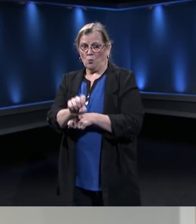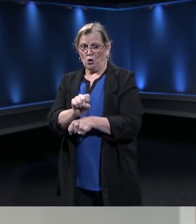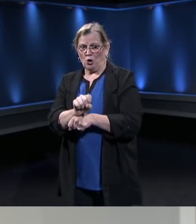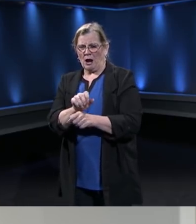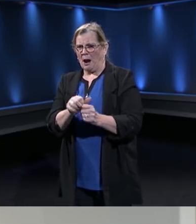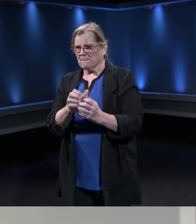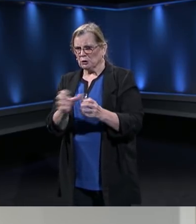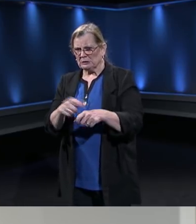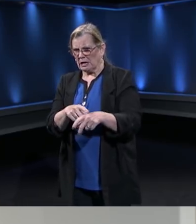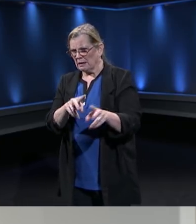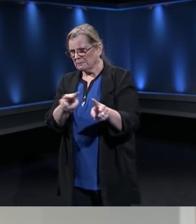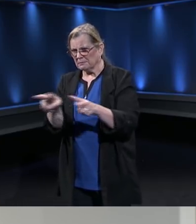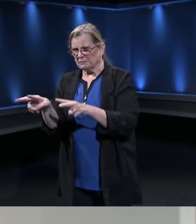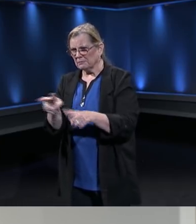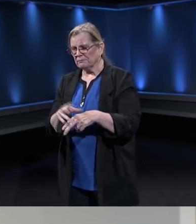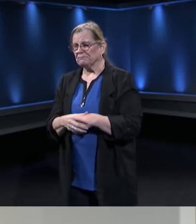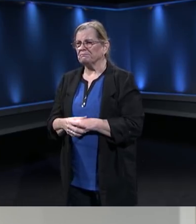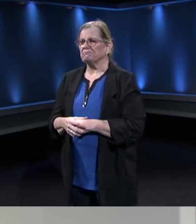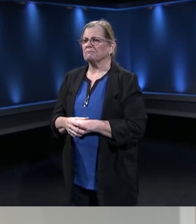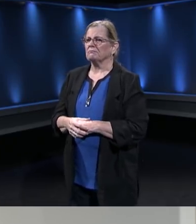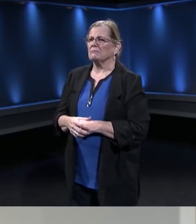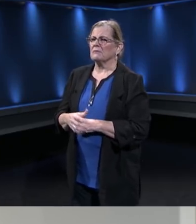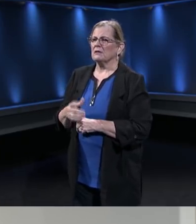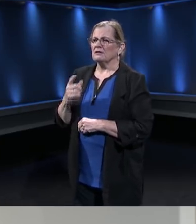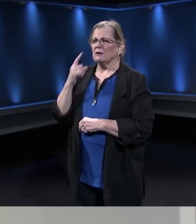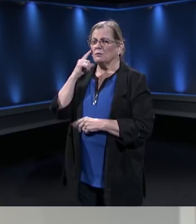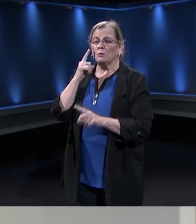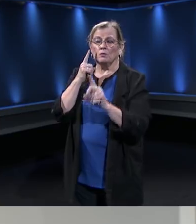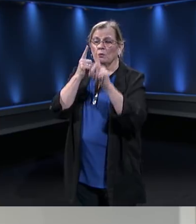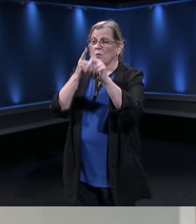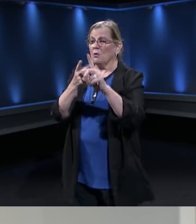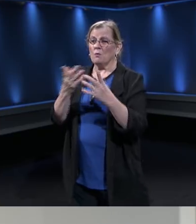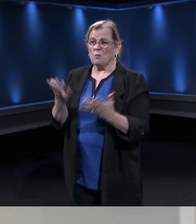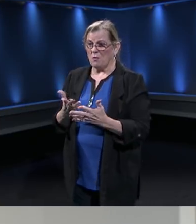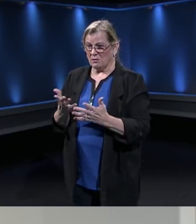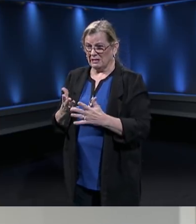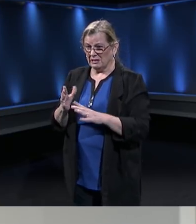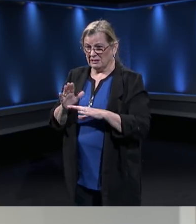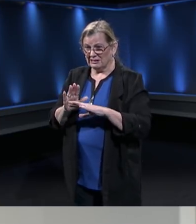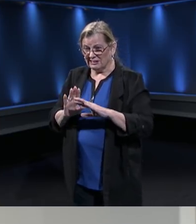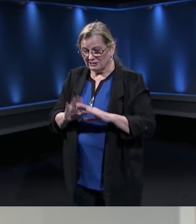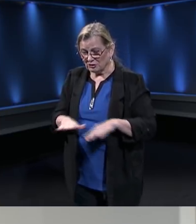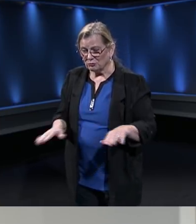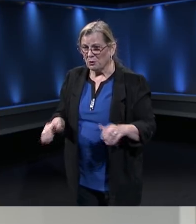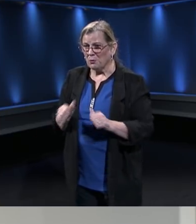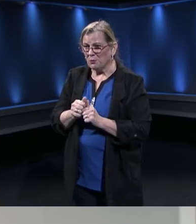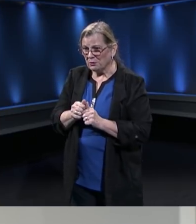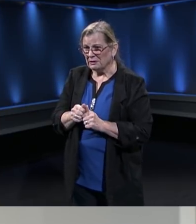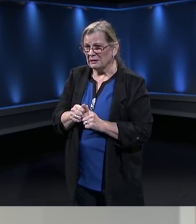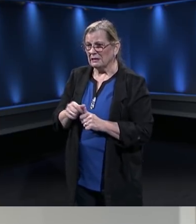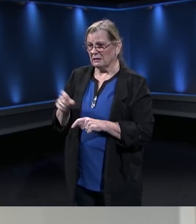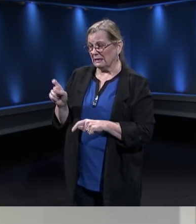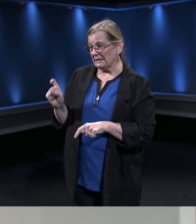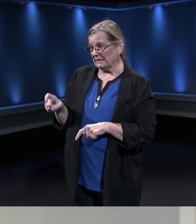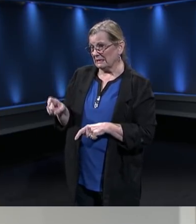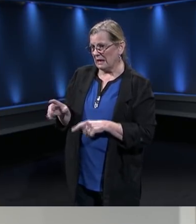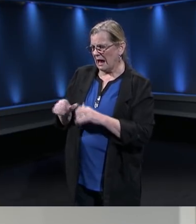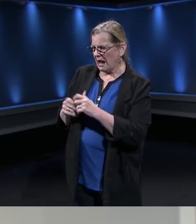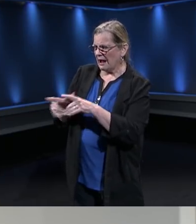that children with the characteristics that you describe need as much as possible